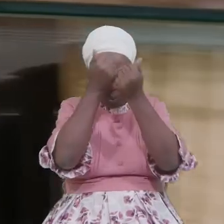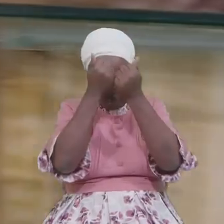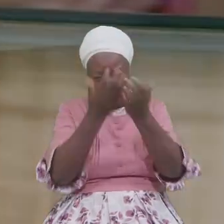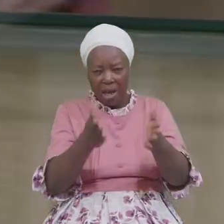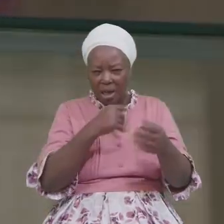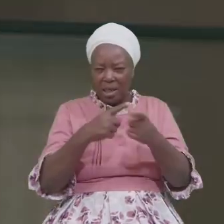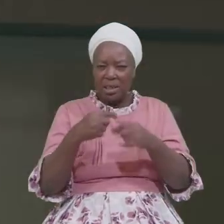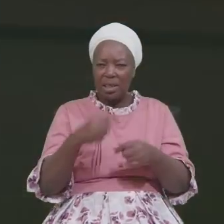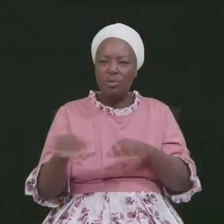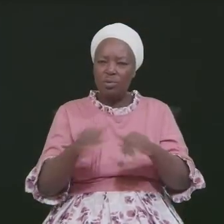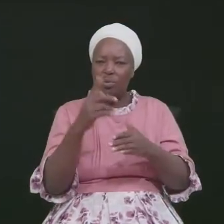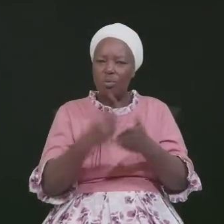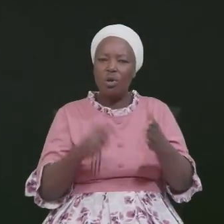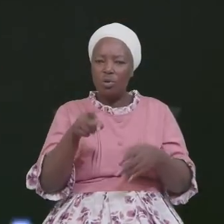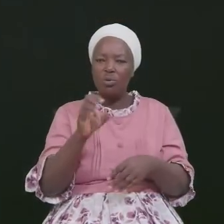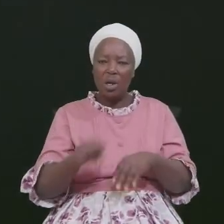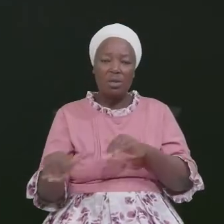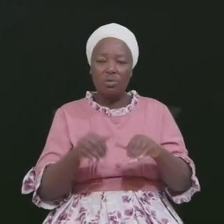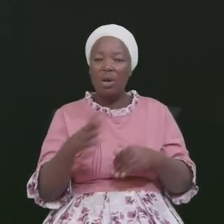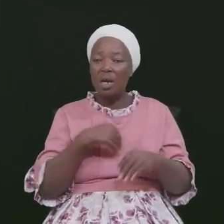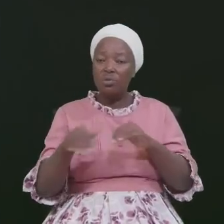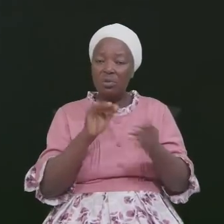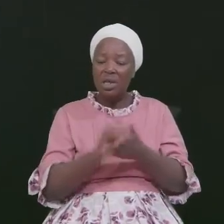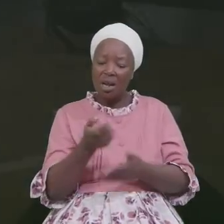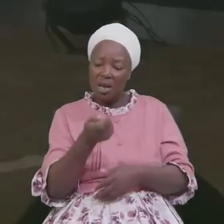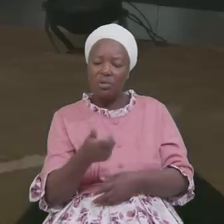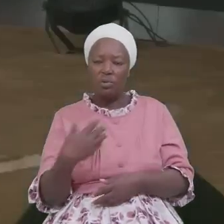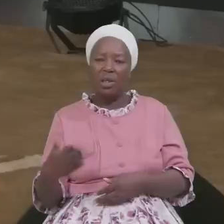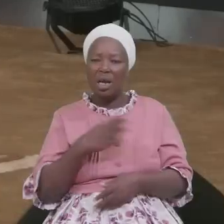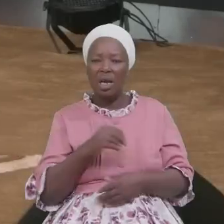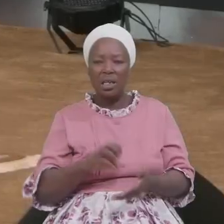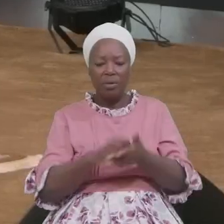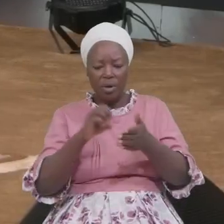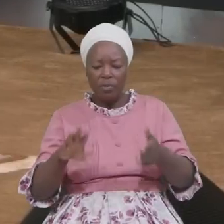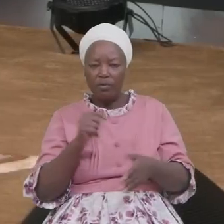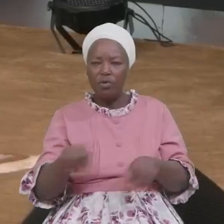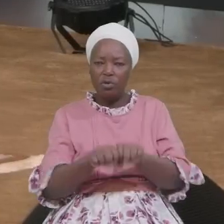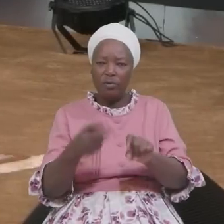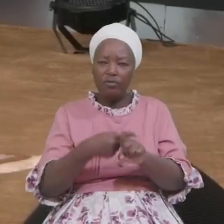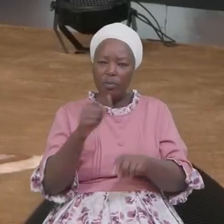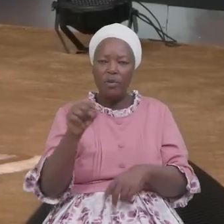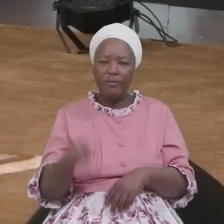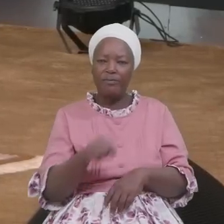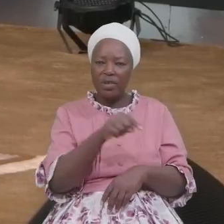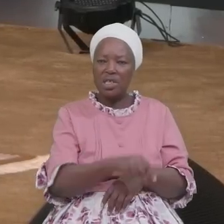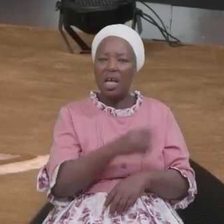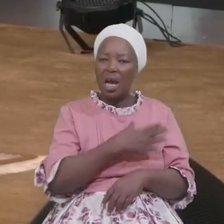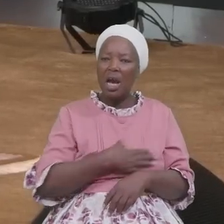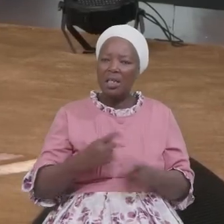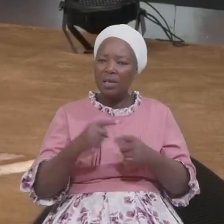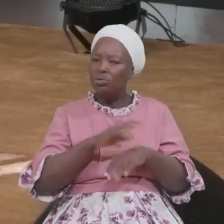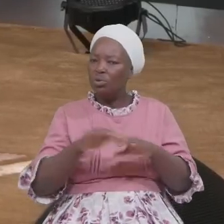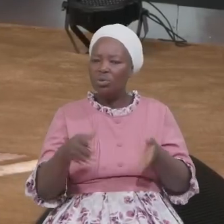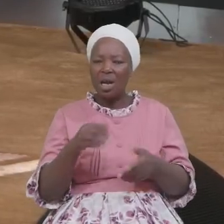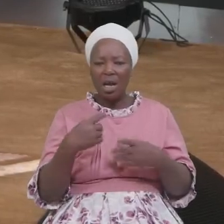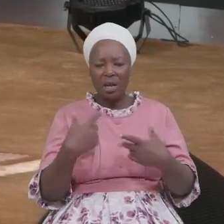what you can do, and do that little thing and remove your shoe from off your feet, and you don't